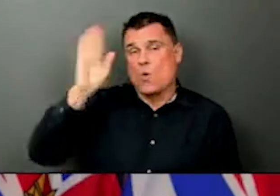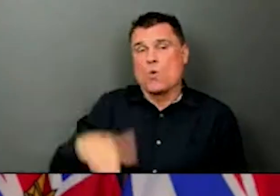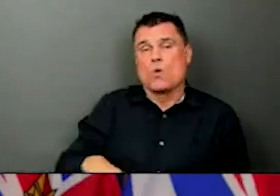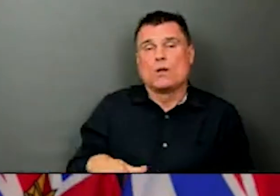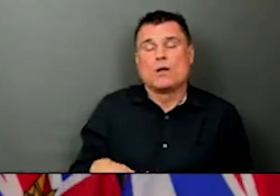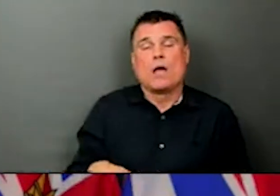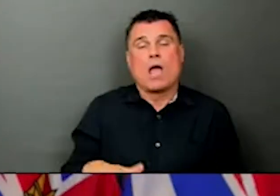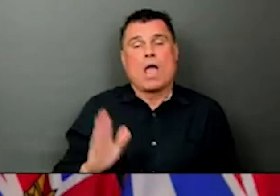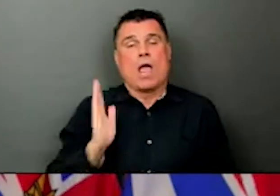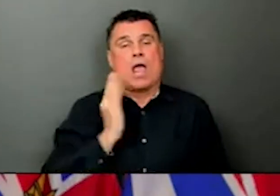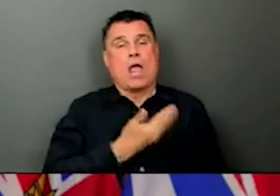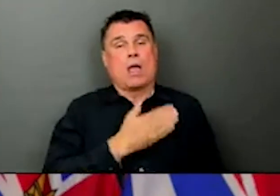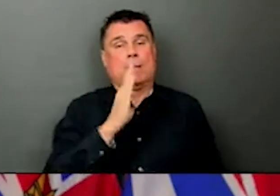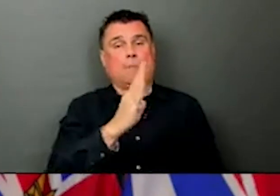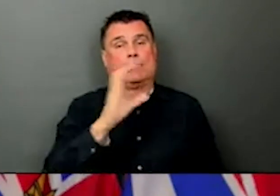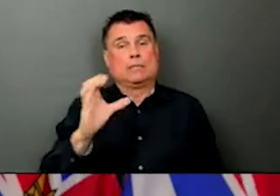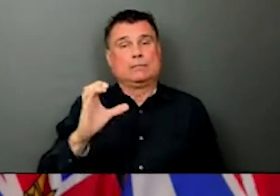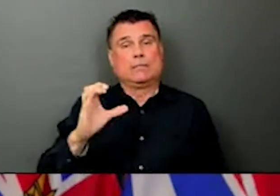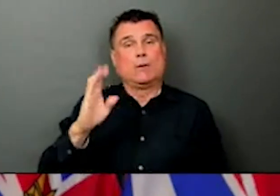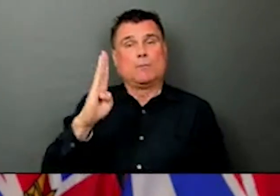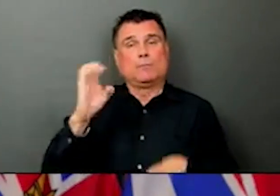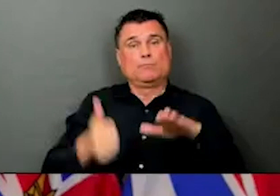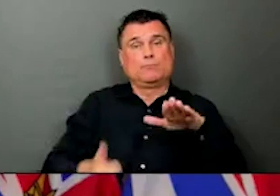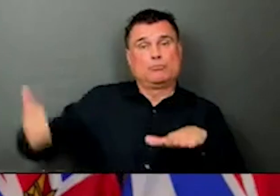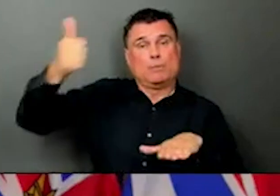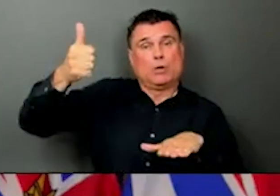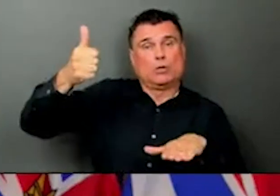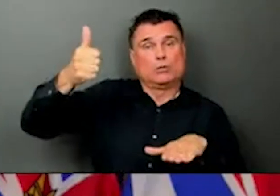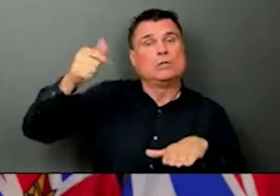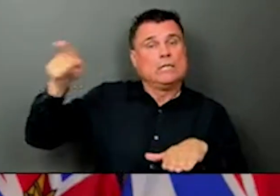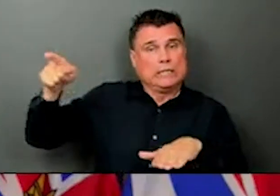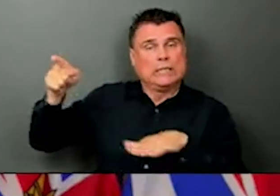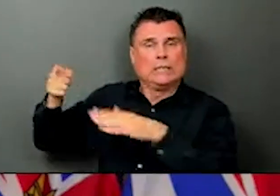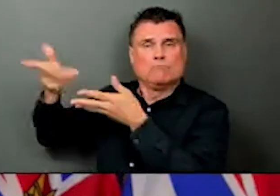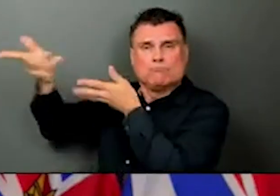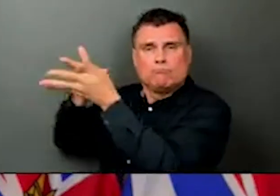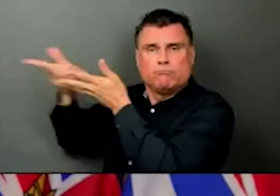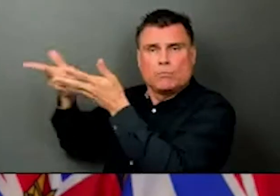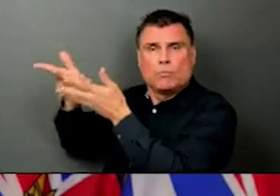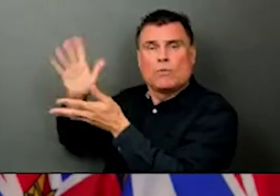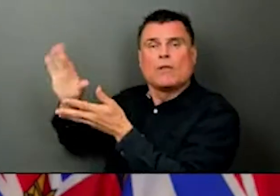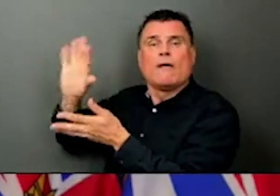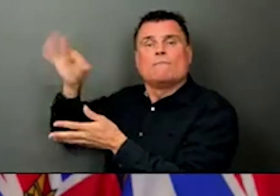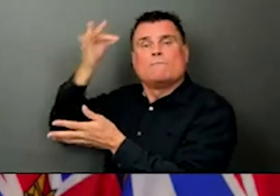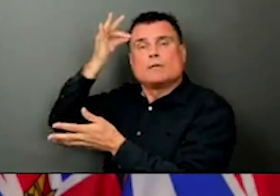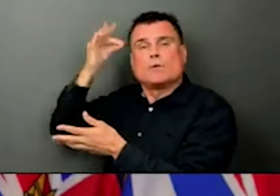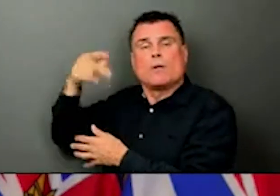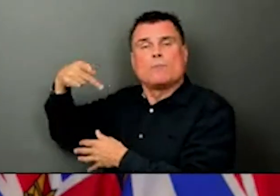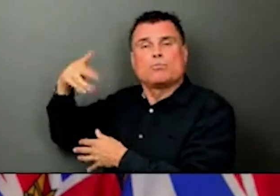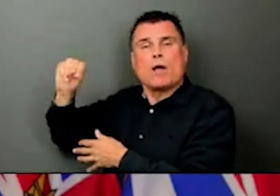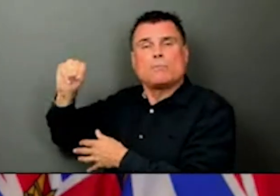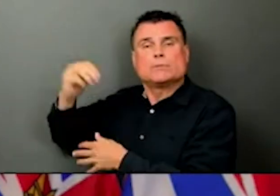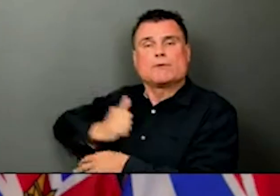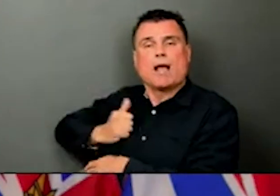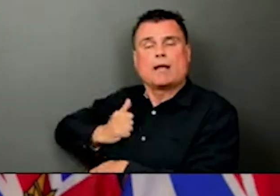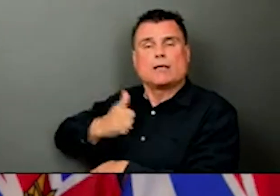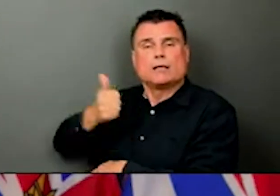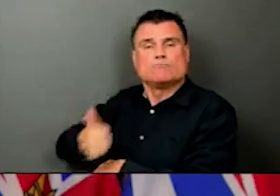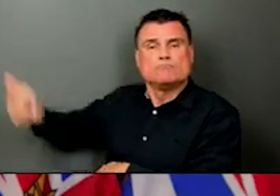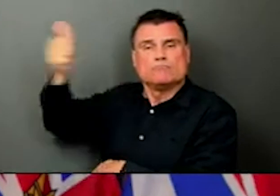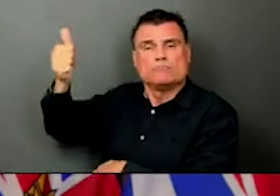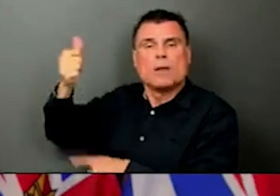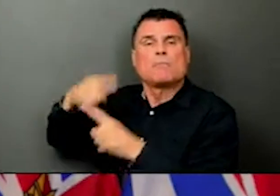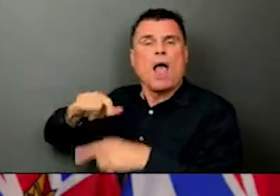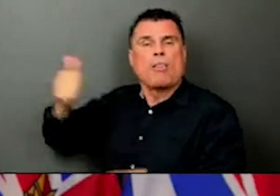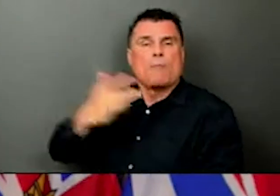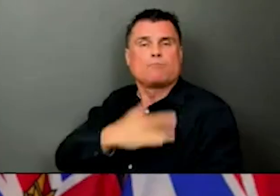Prime Minister, is discussions by Dr. Henry and Dr. Gustafson with their colleagues in other provinces. So it may be in the coming